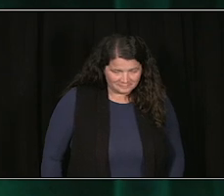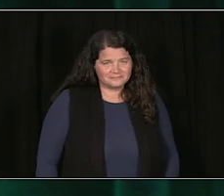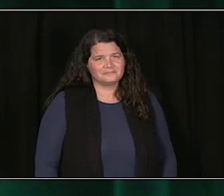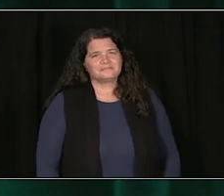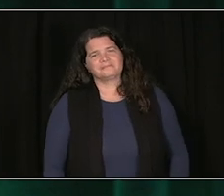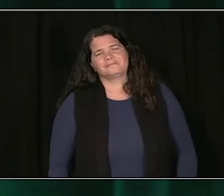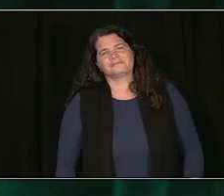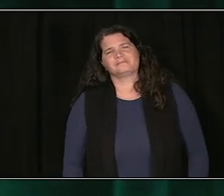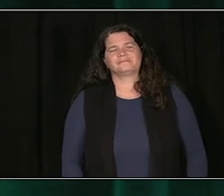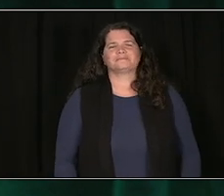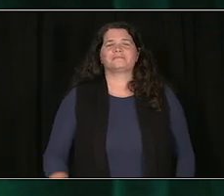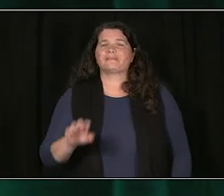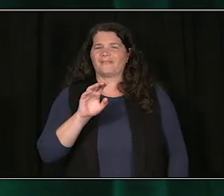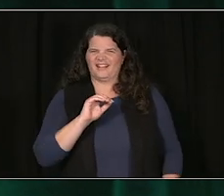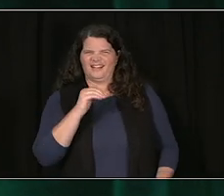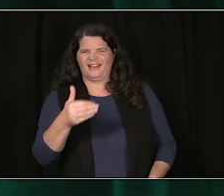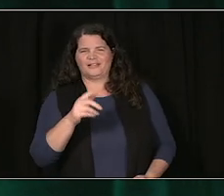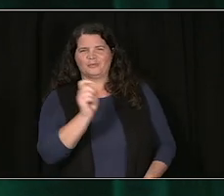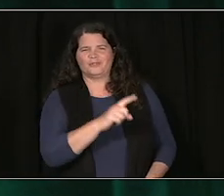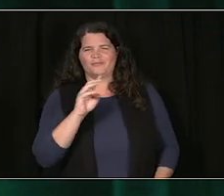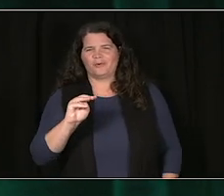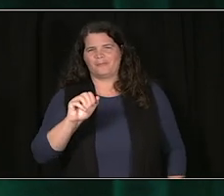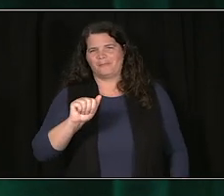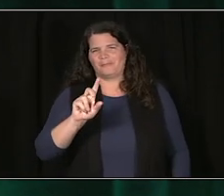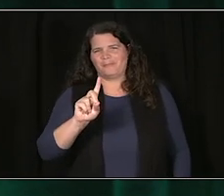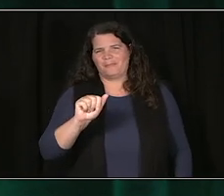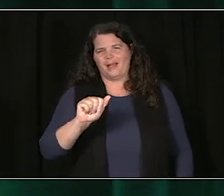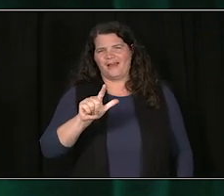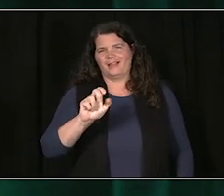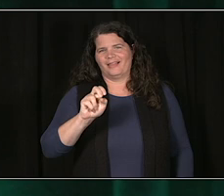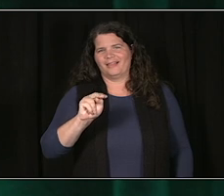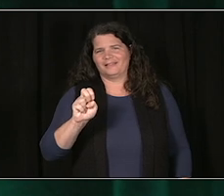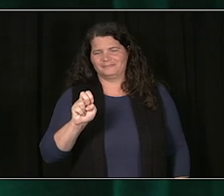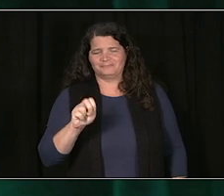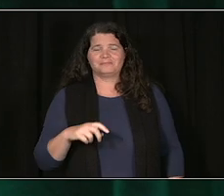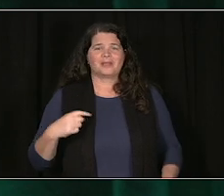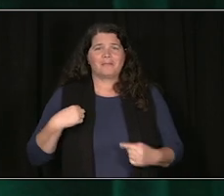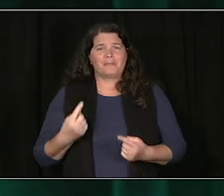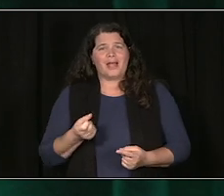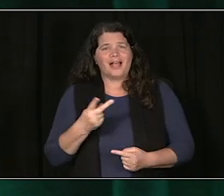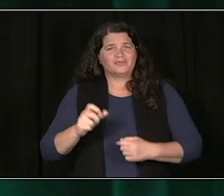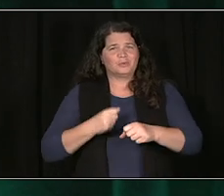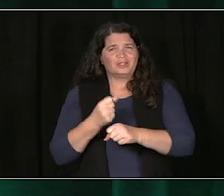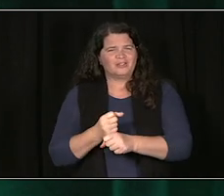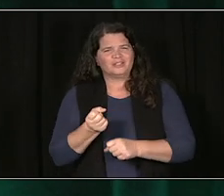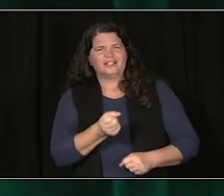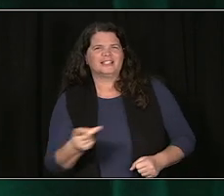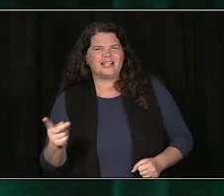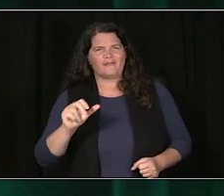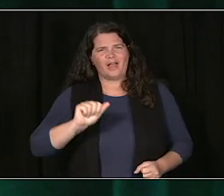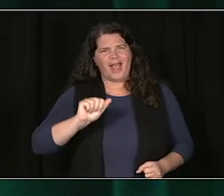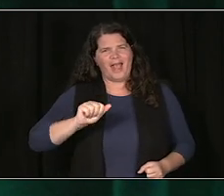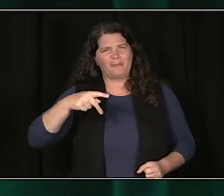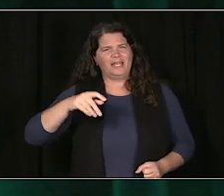Madalene, in the last few years, there have been a lot of AAPI breakout films that have been huge box office